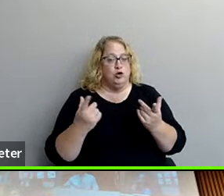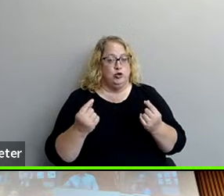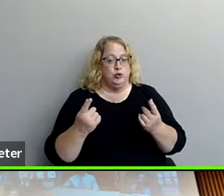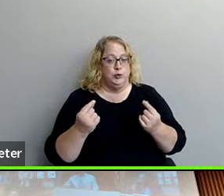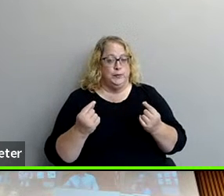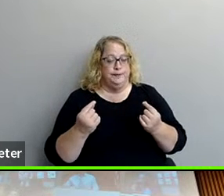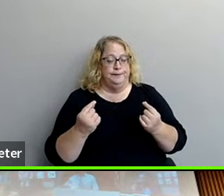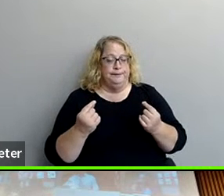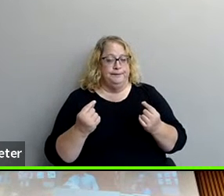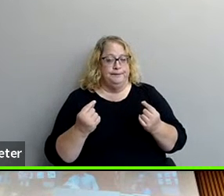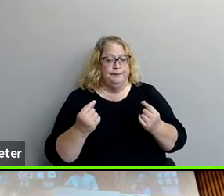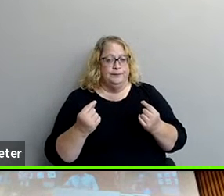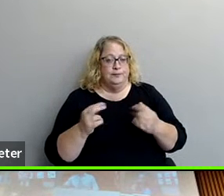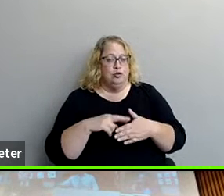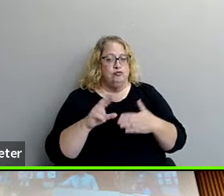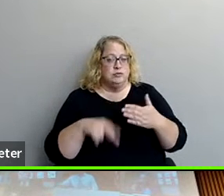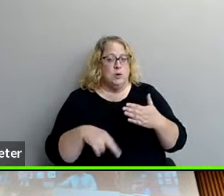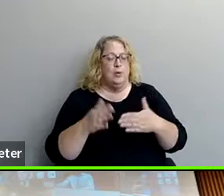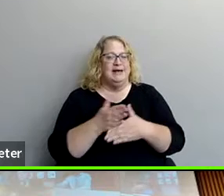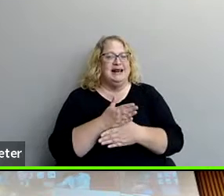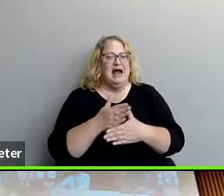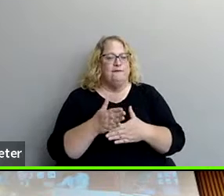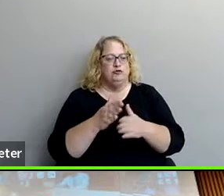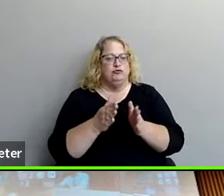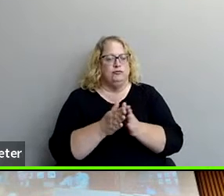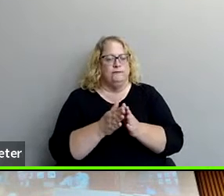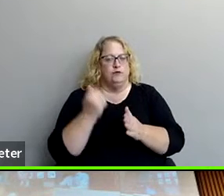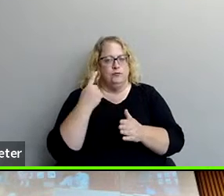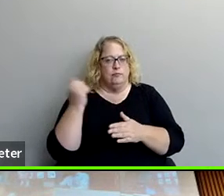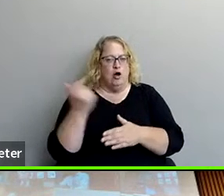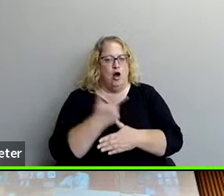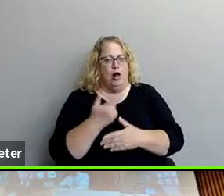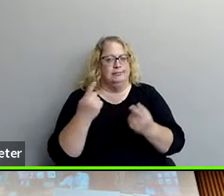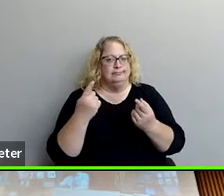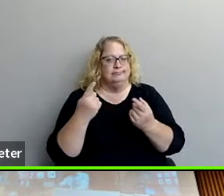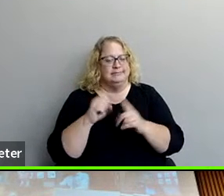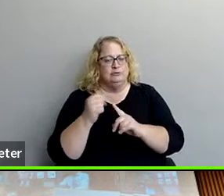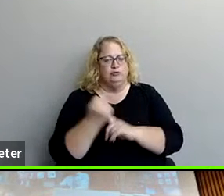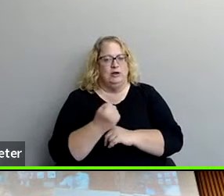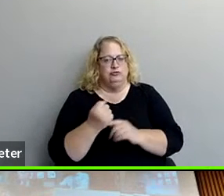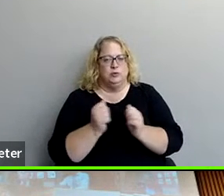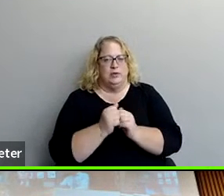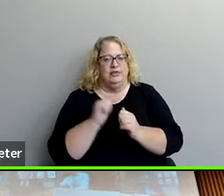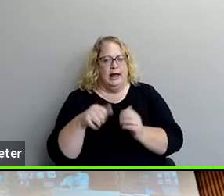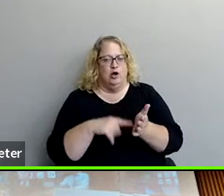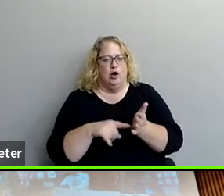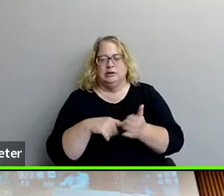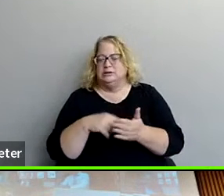is just so it will be an average across all locations of those audits. Thank you.